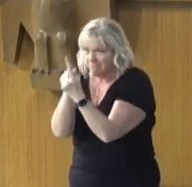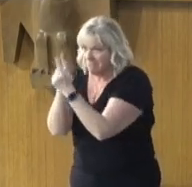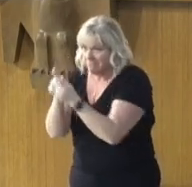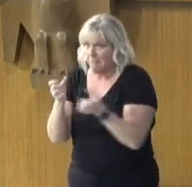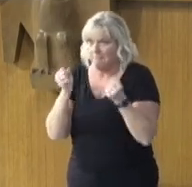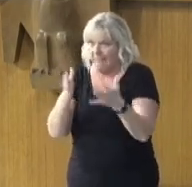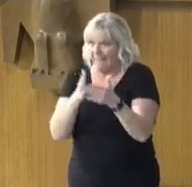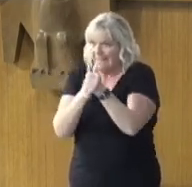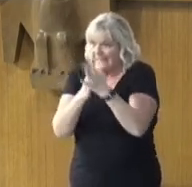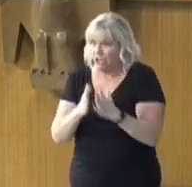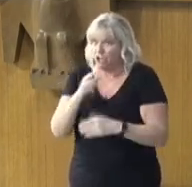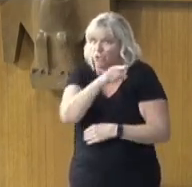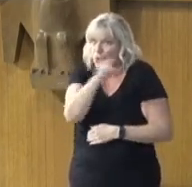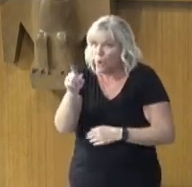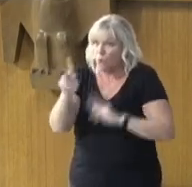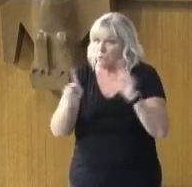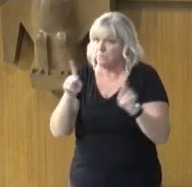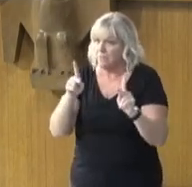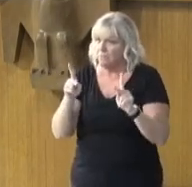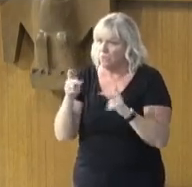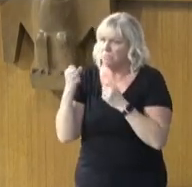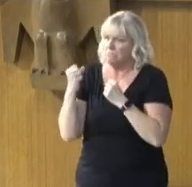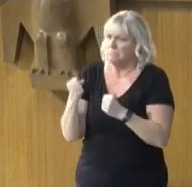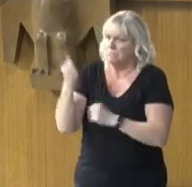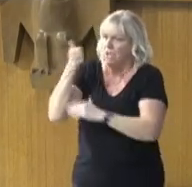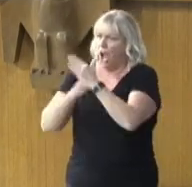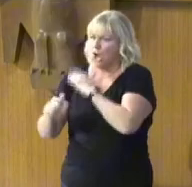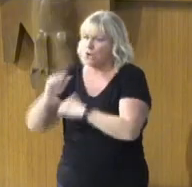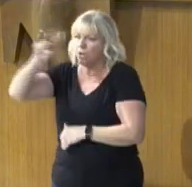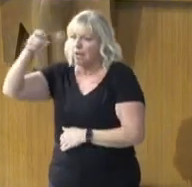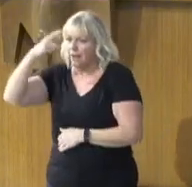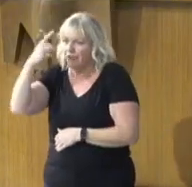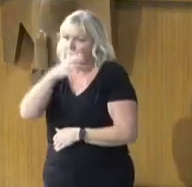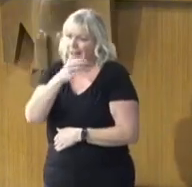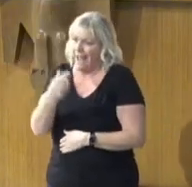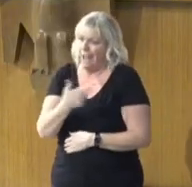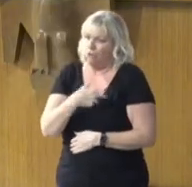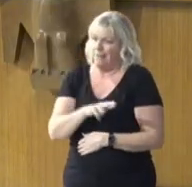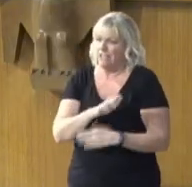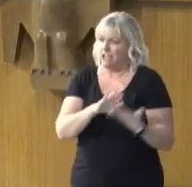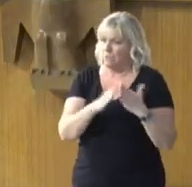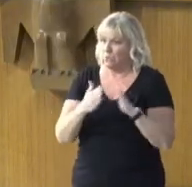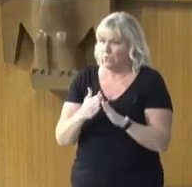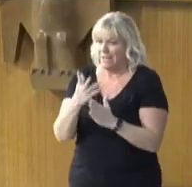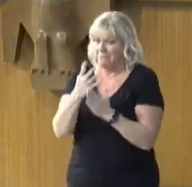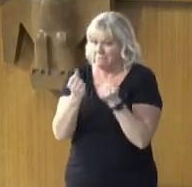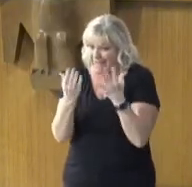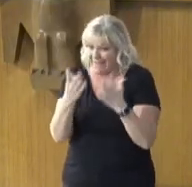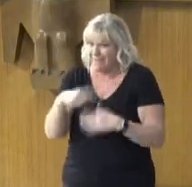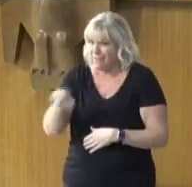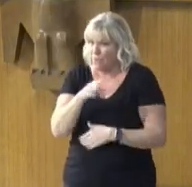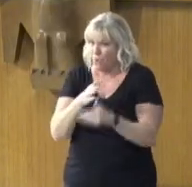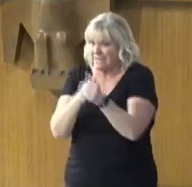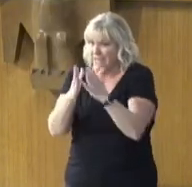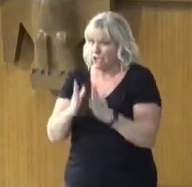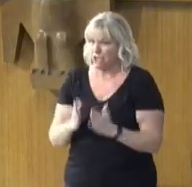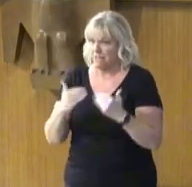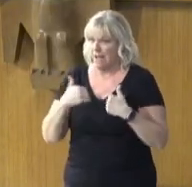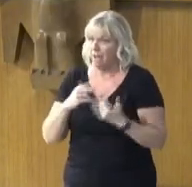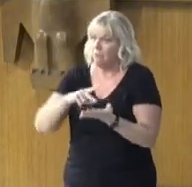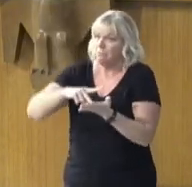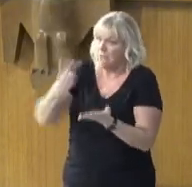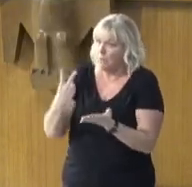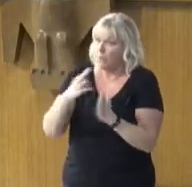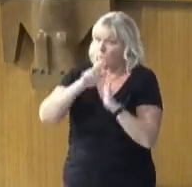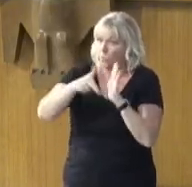to their government as well as their religious communities. Many of them served in both roles at the same time. So every statement